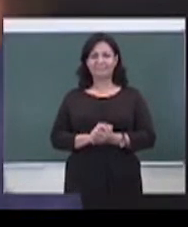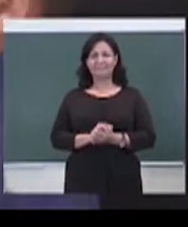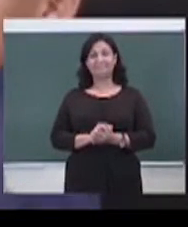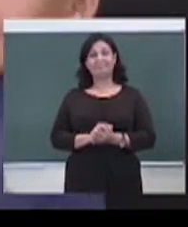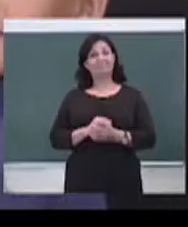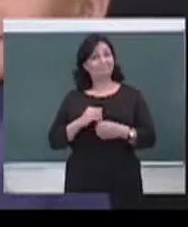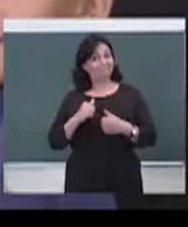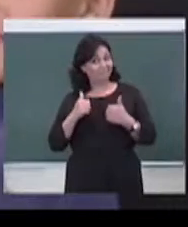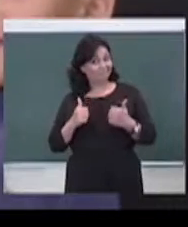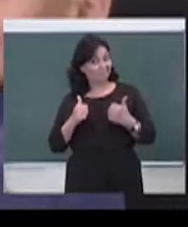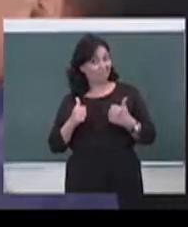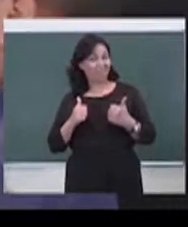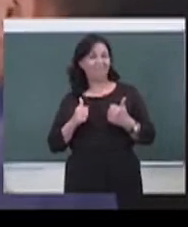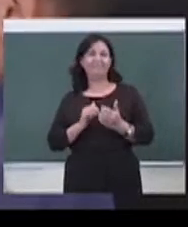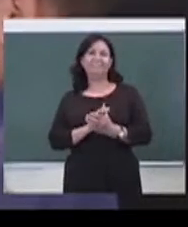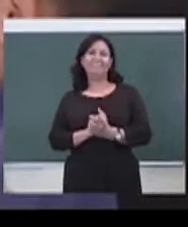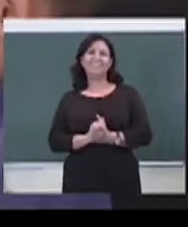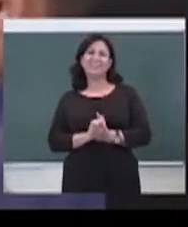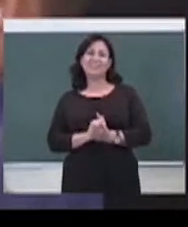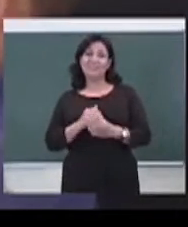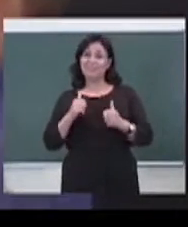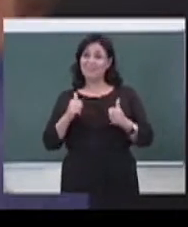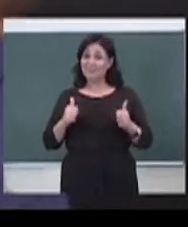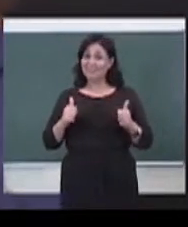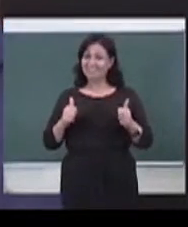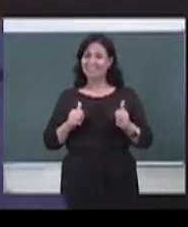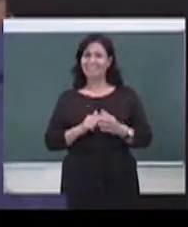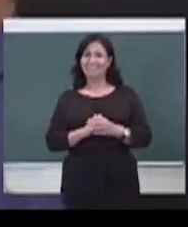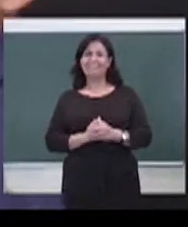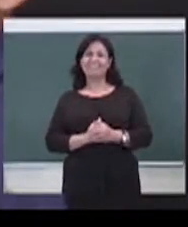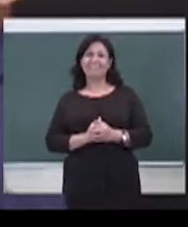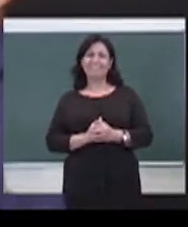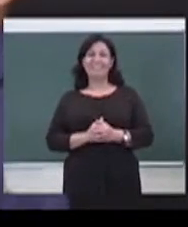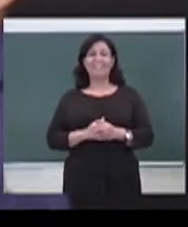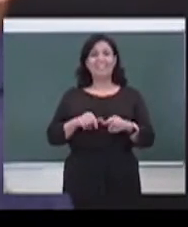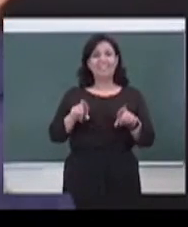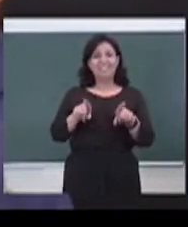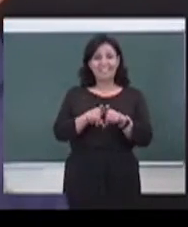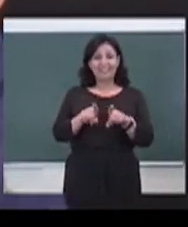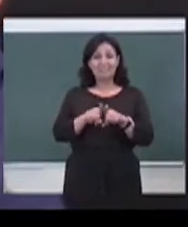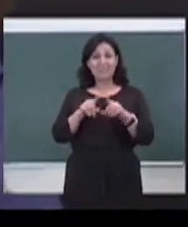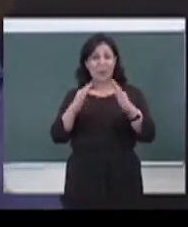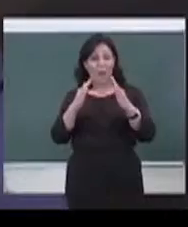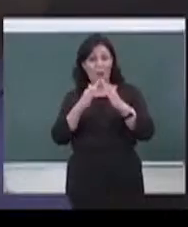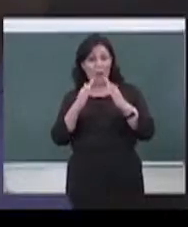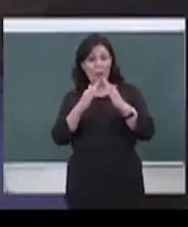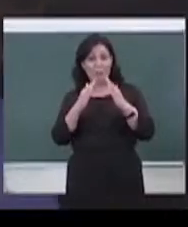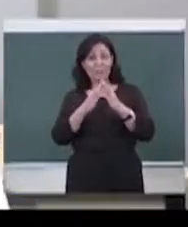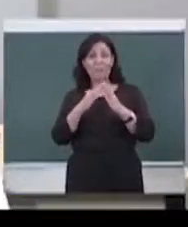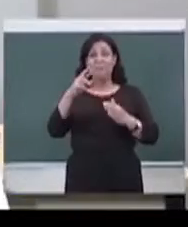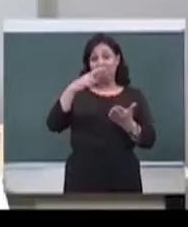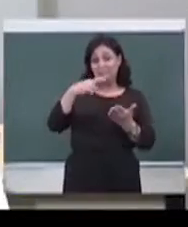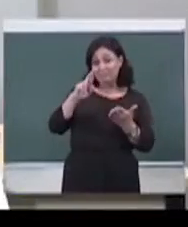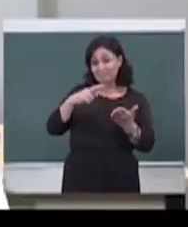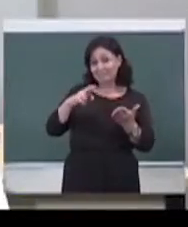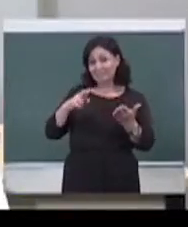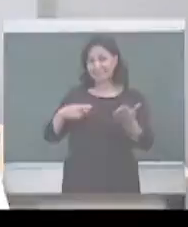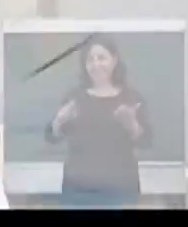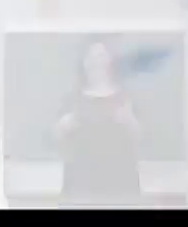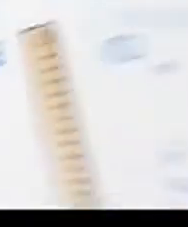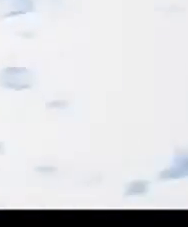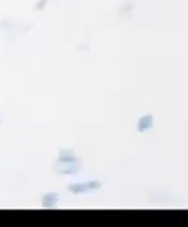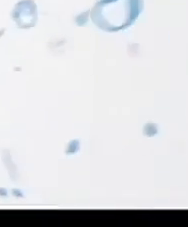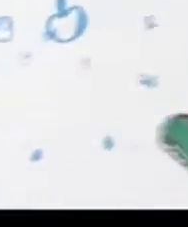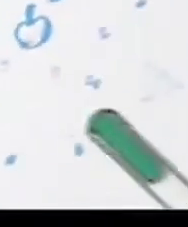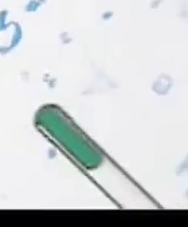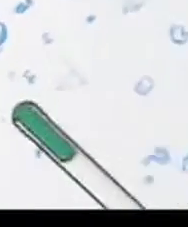Yes, well done. Good job. If you did this at home and you got everything correct, well done as well.